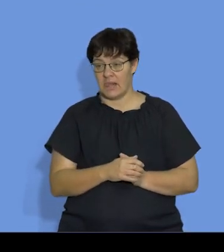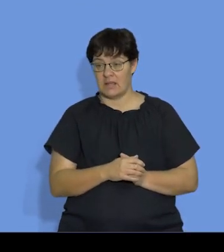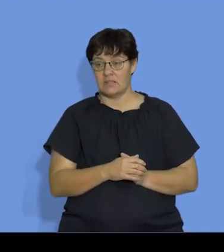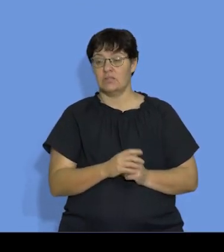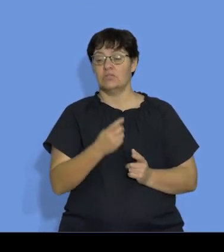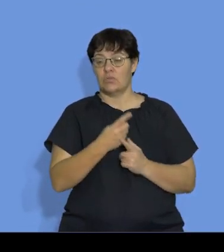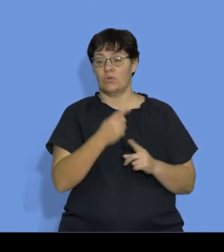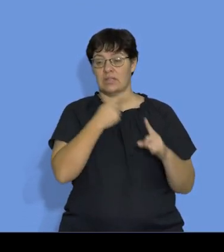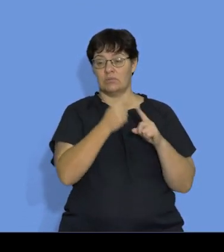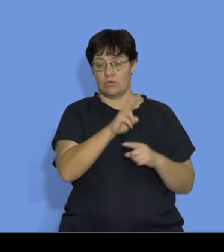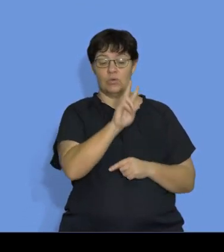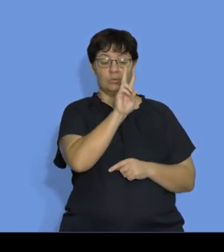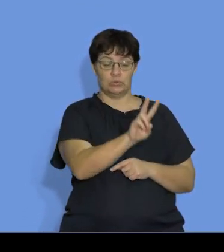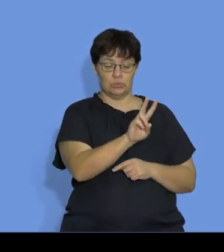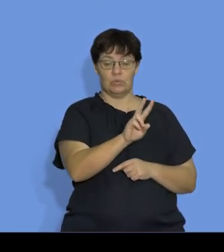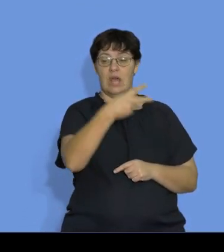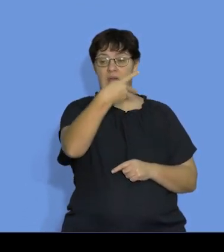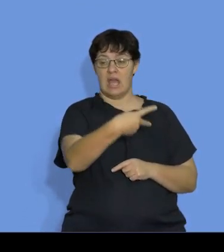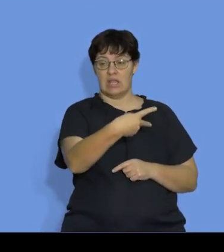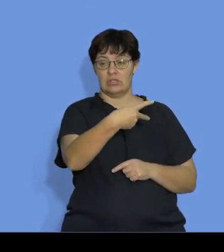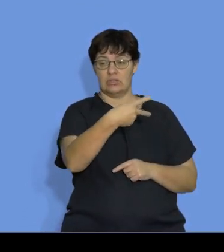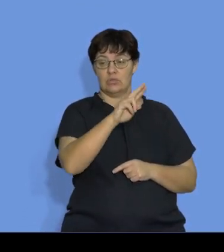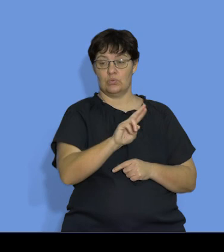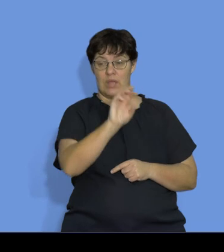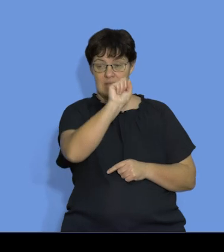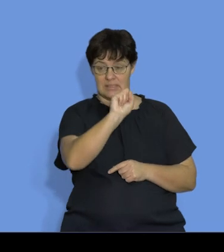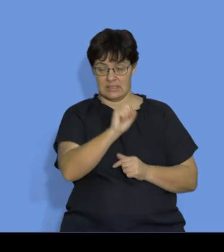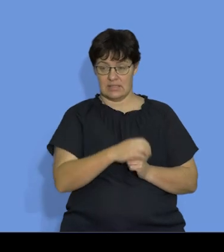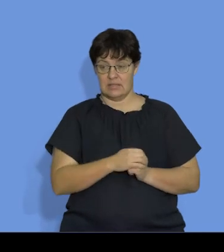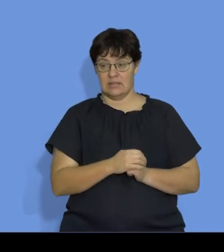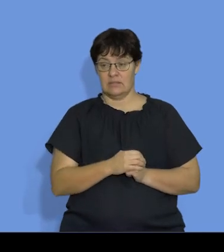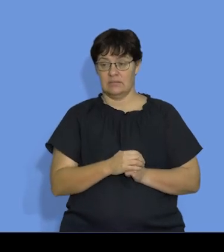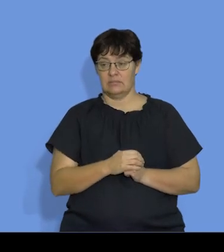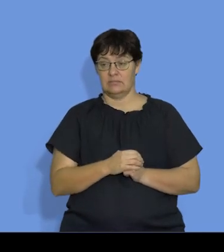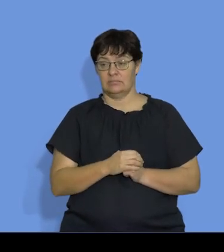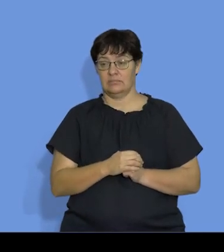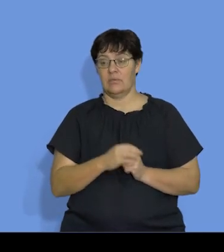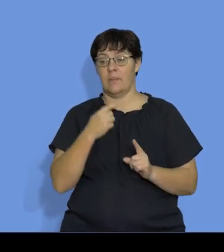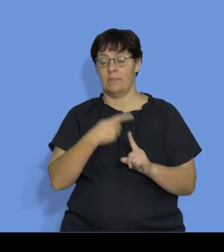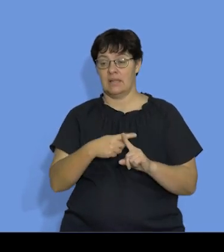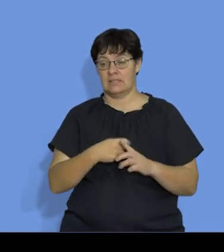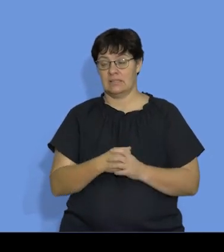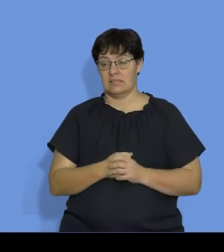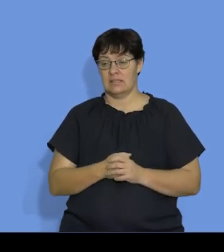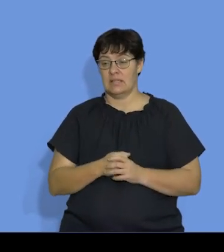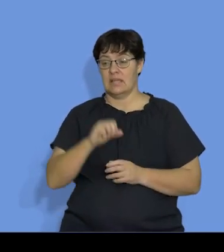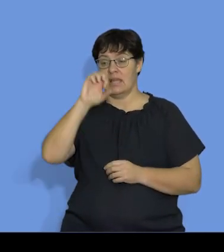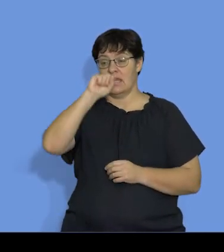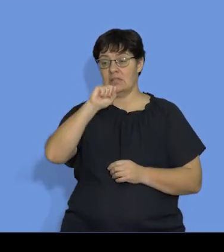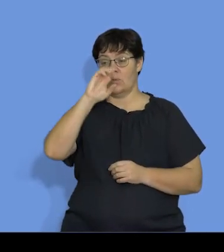be 2 hydrogen sulfide, right? Plus sulfur dioxide,